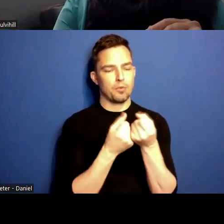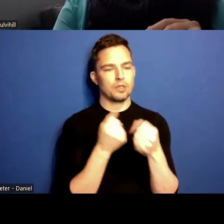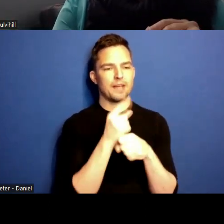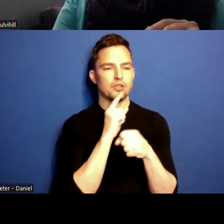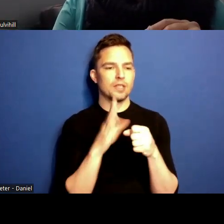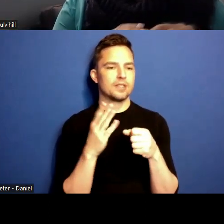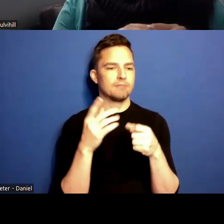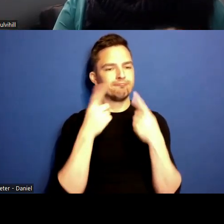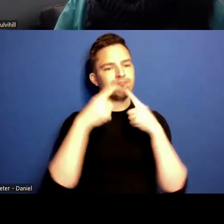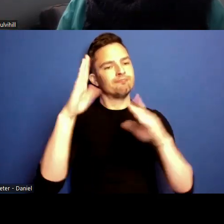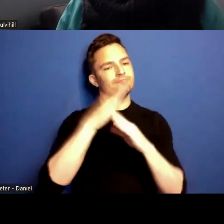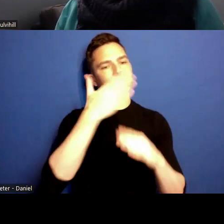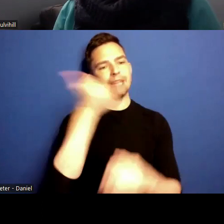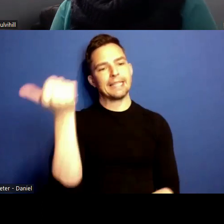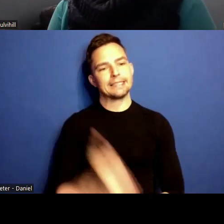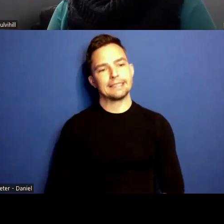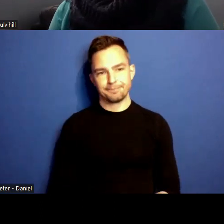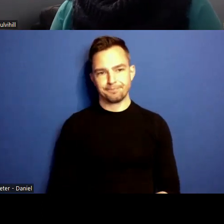best.